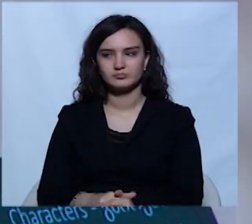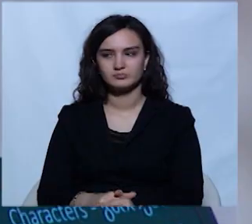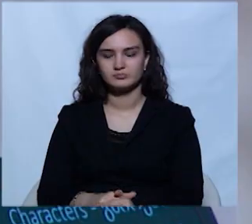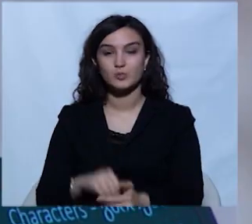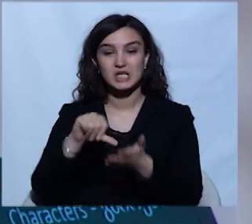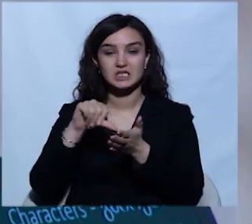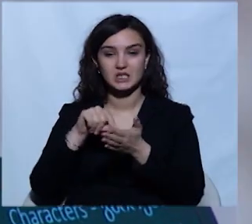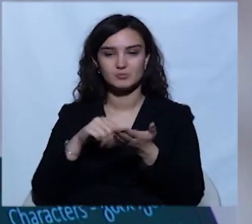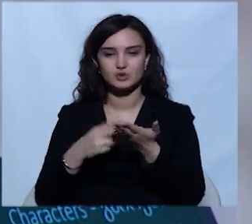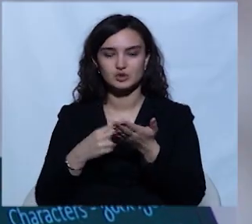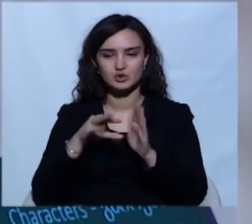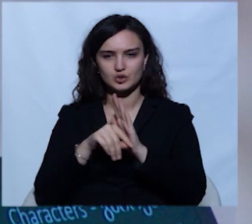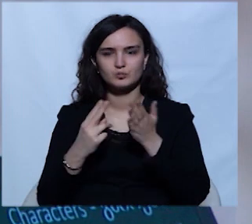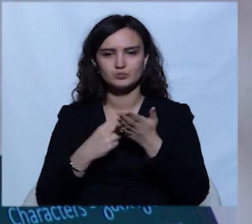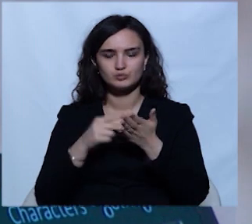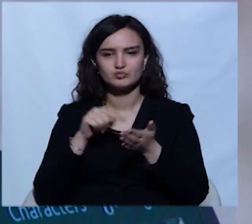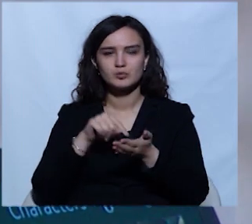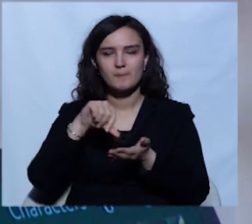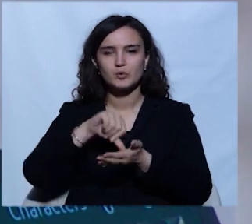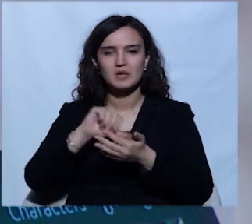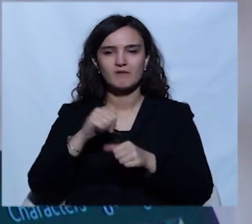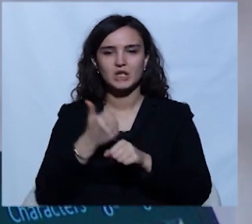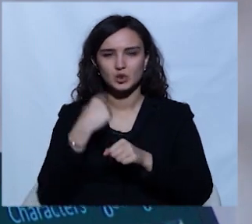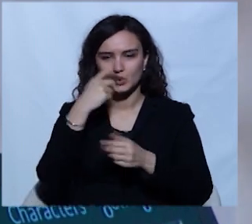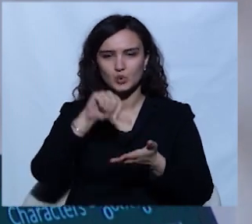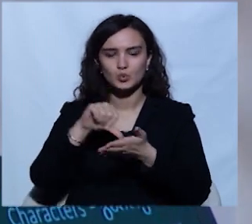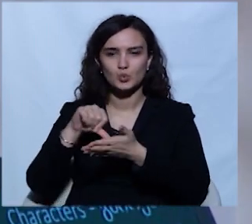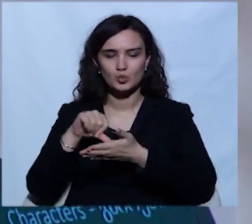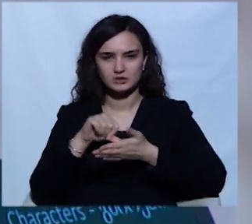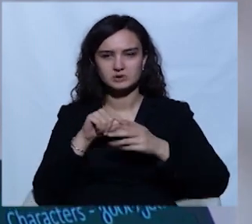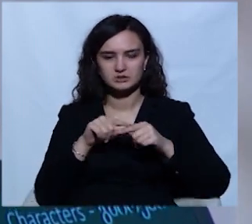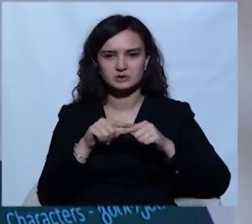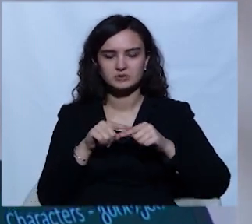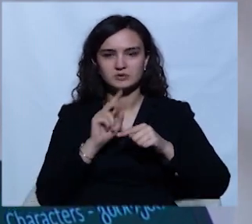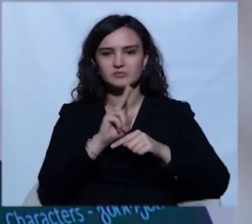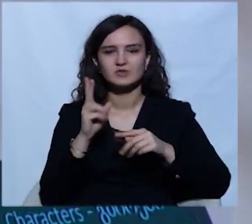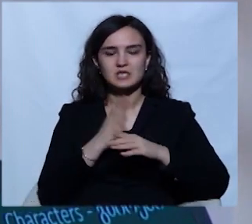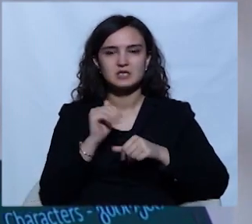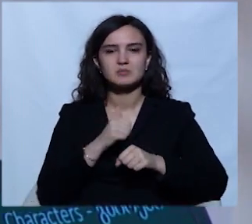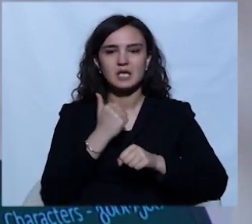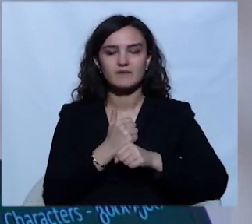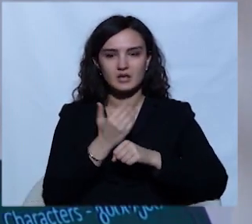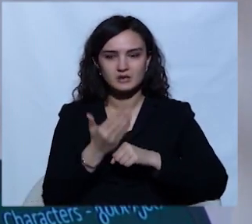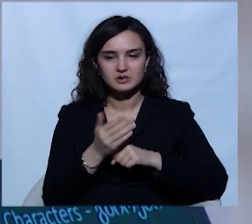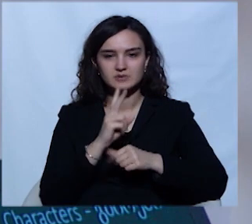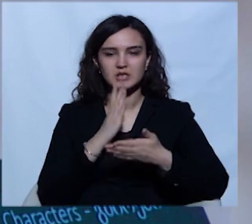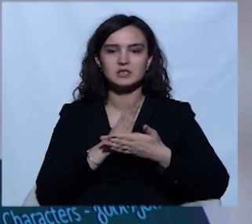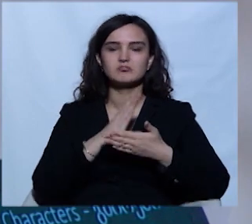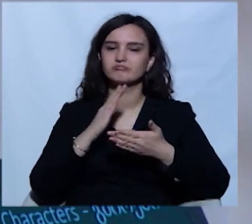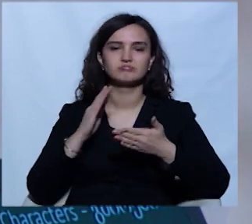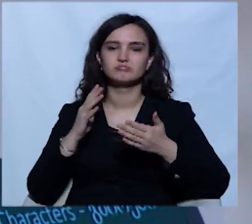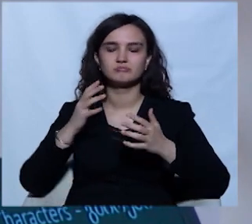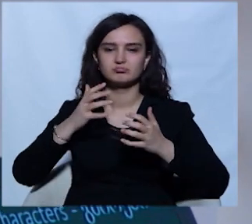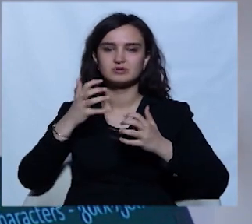Well, yes, it is important to look at characters because you need to know sometimes who are the main characters, who are the minor characters,